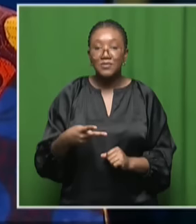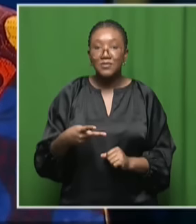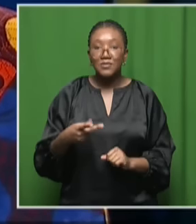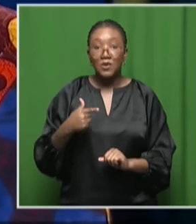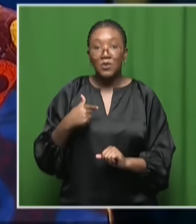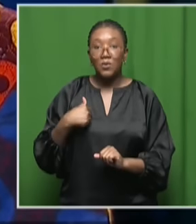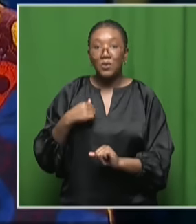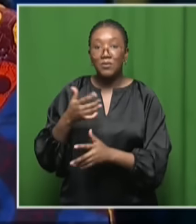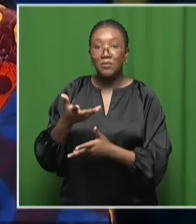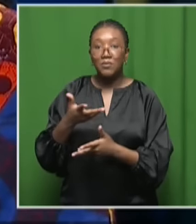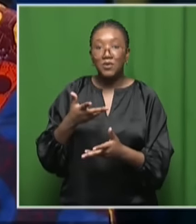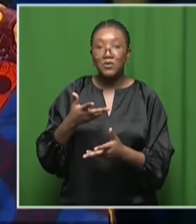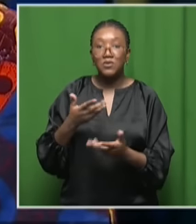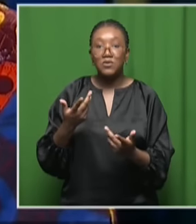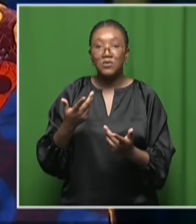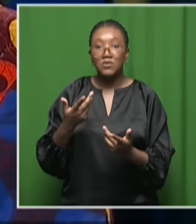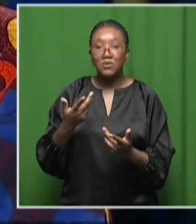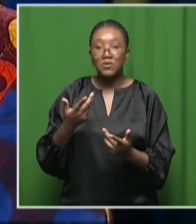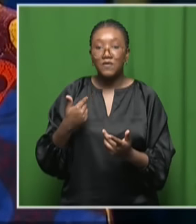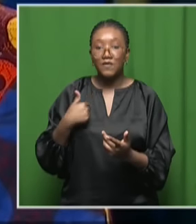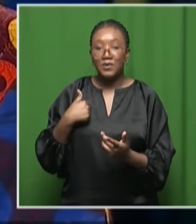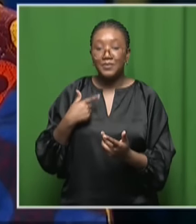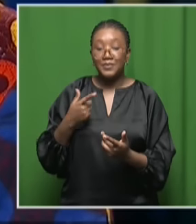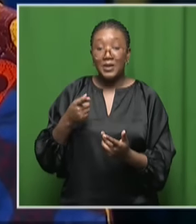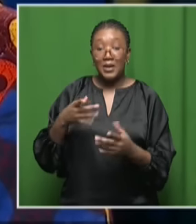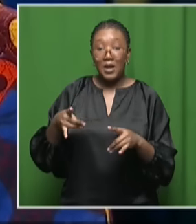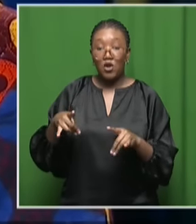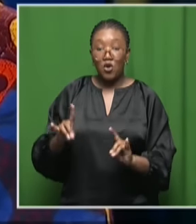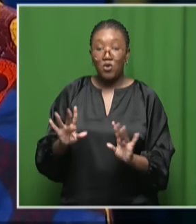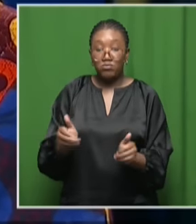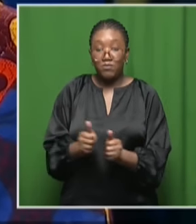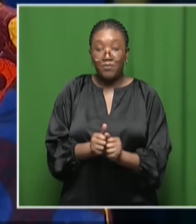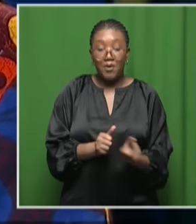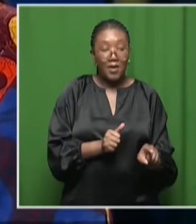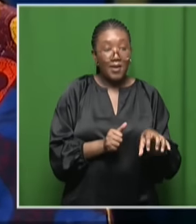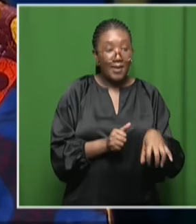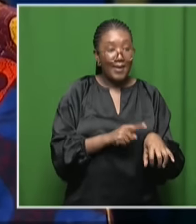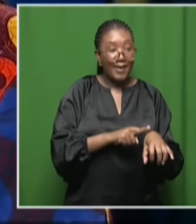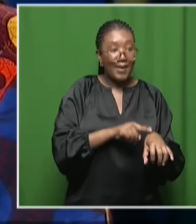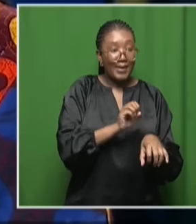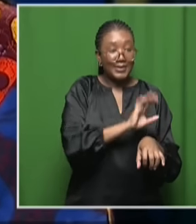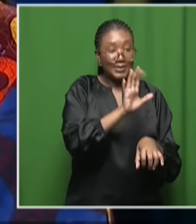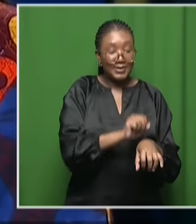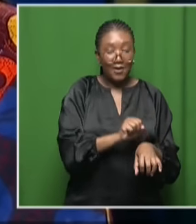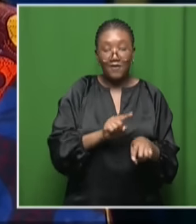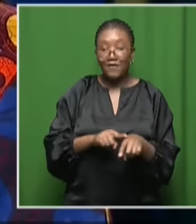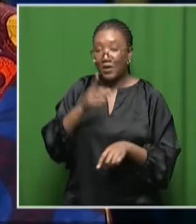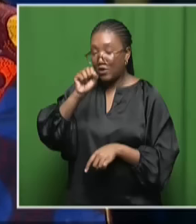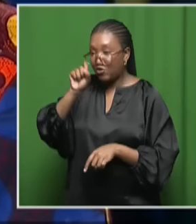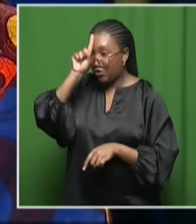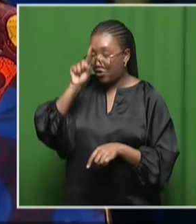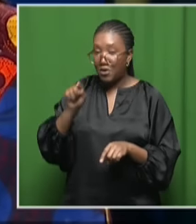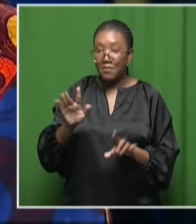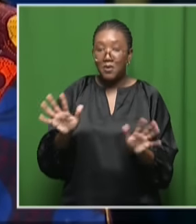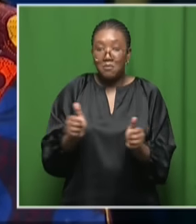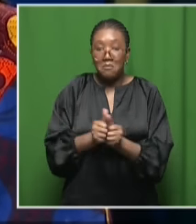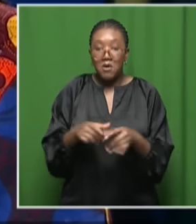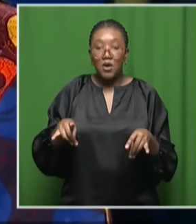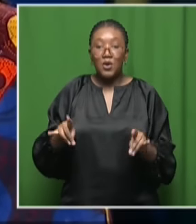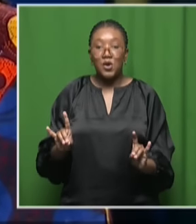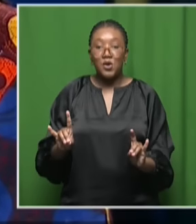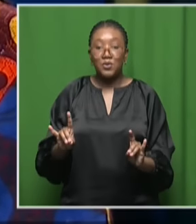the co-chaired committee that South Africa and Germany were co-chairing, and South Africa has